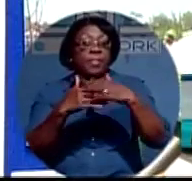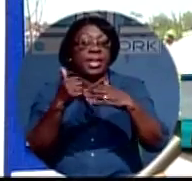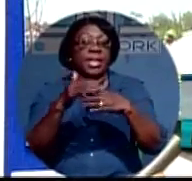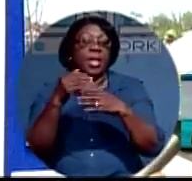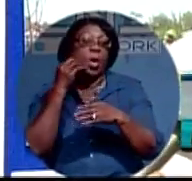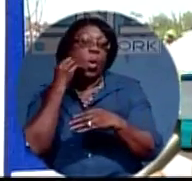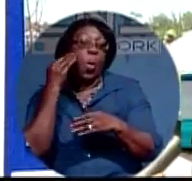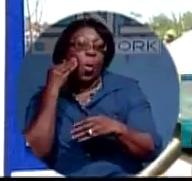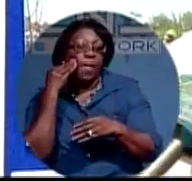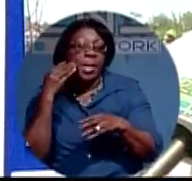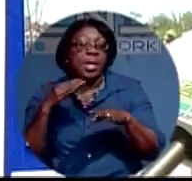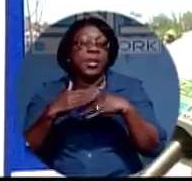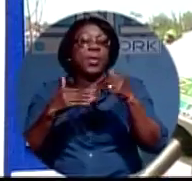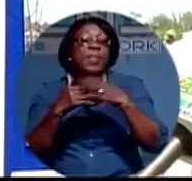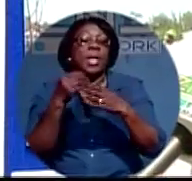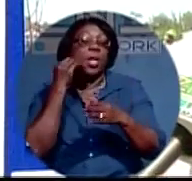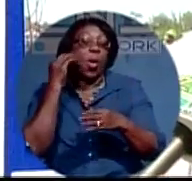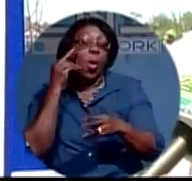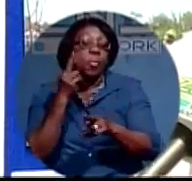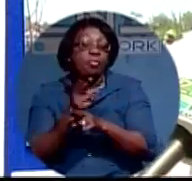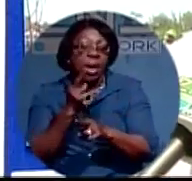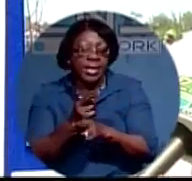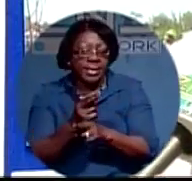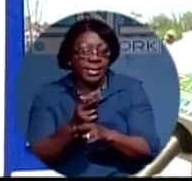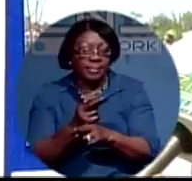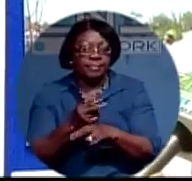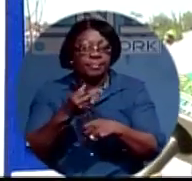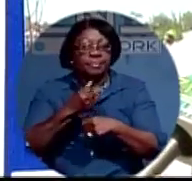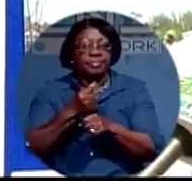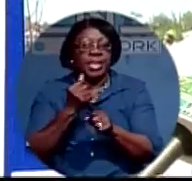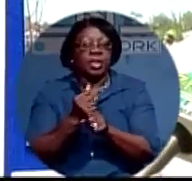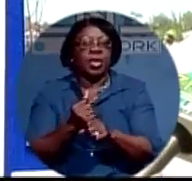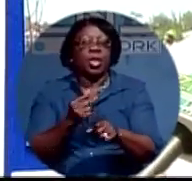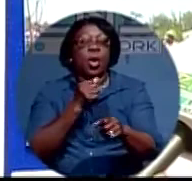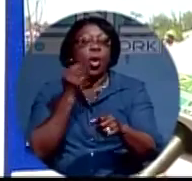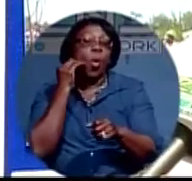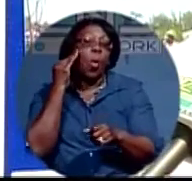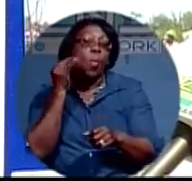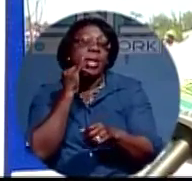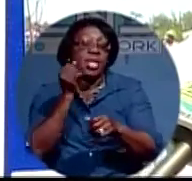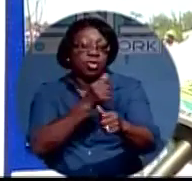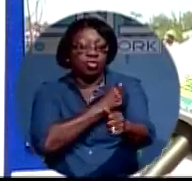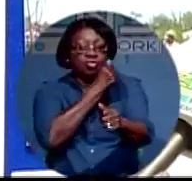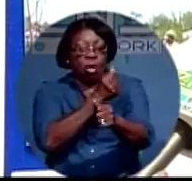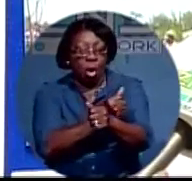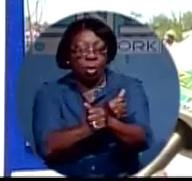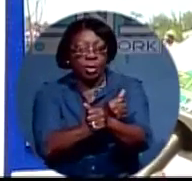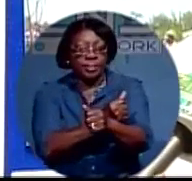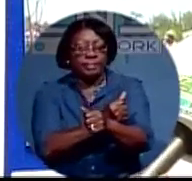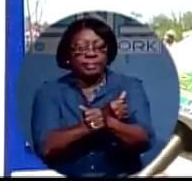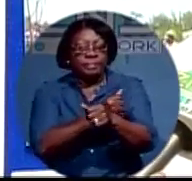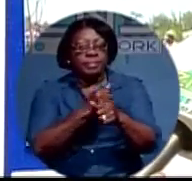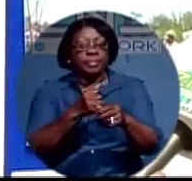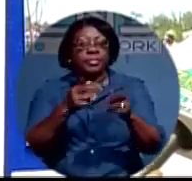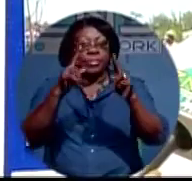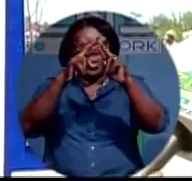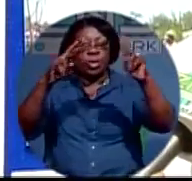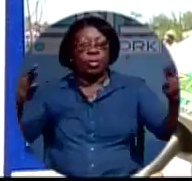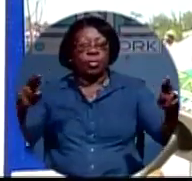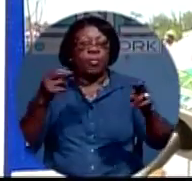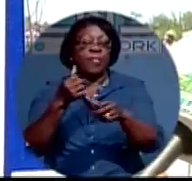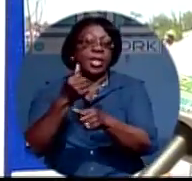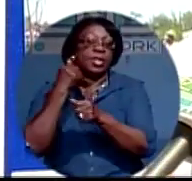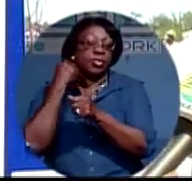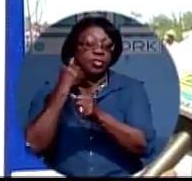you're building your home right from the start. Make sure you have solid foundations, make sure you have hurricane shutters, hurricane clips, all a part of your housing